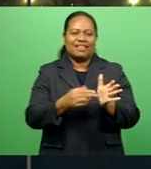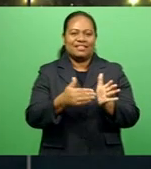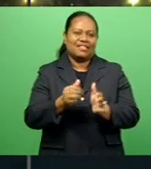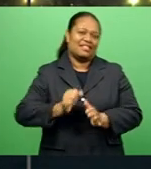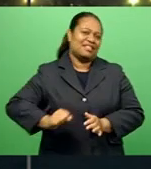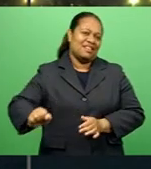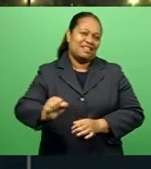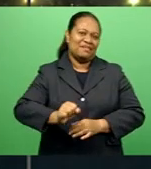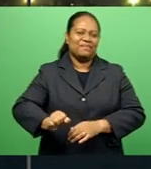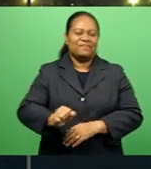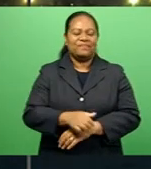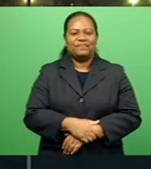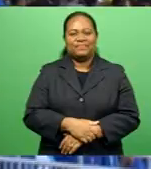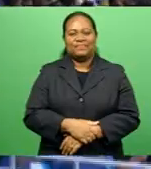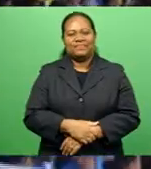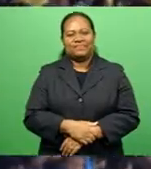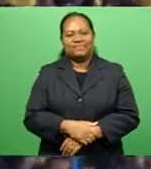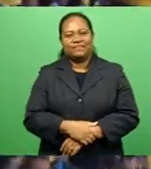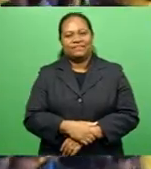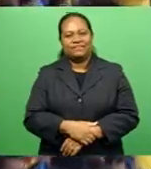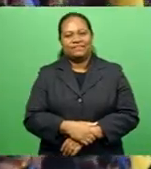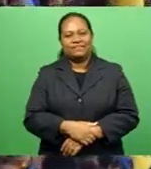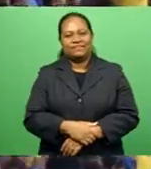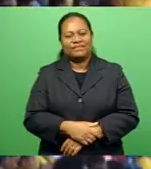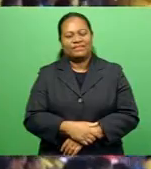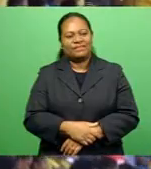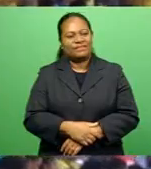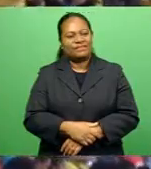Karleni Tavi reports.